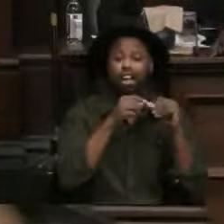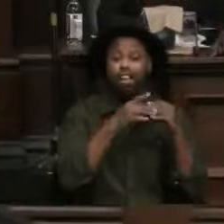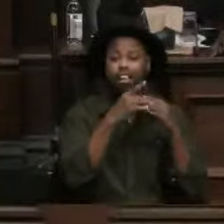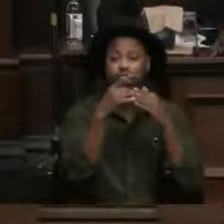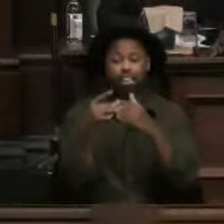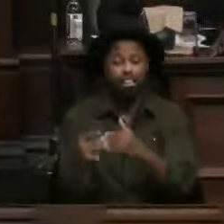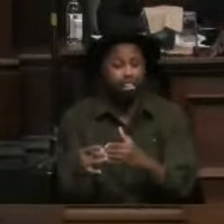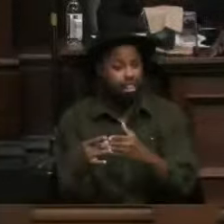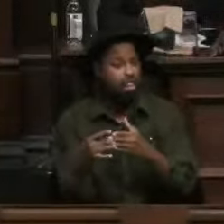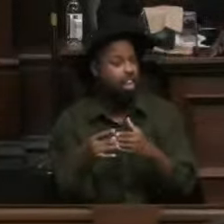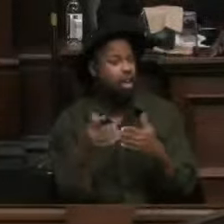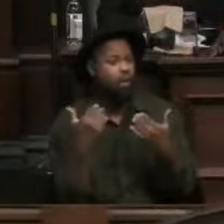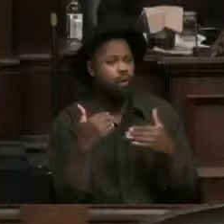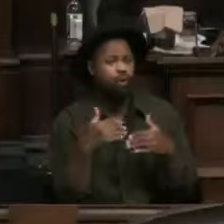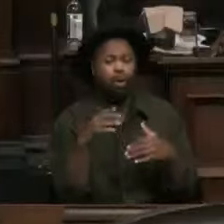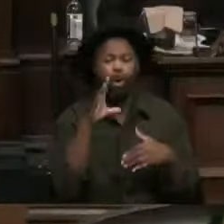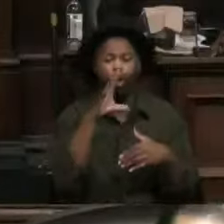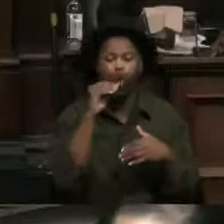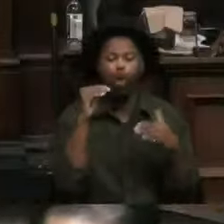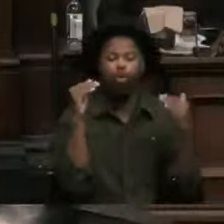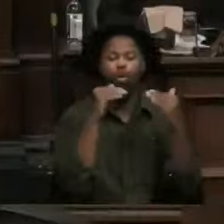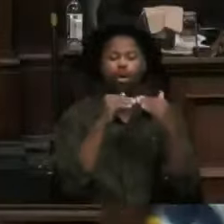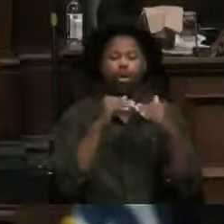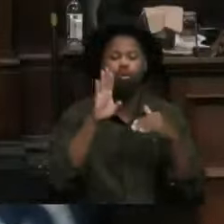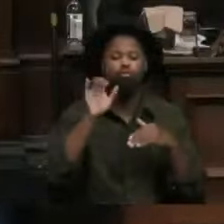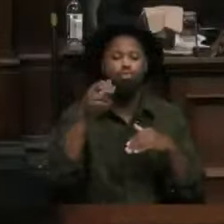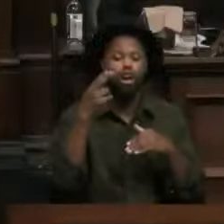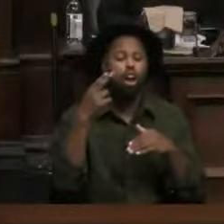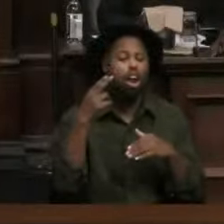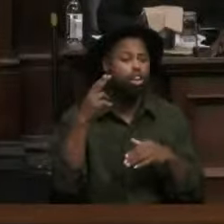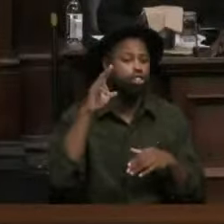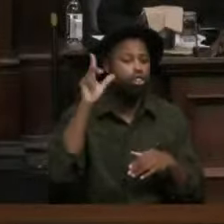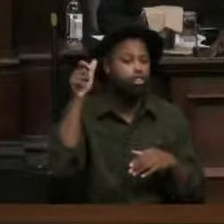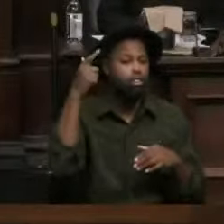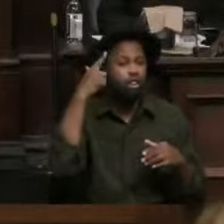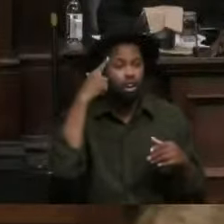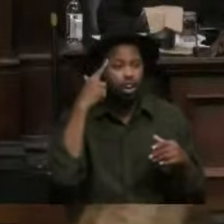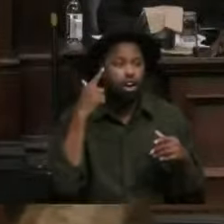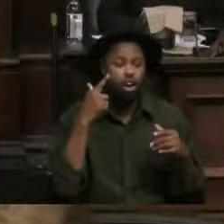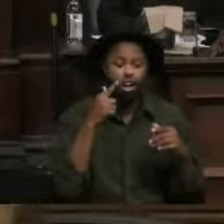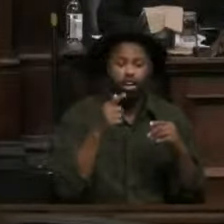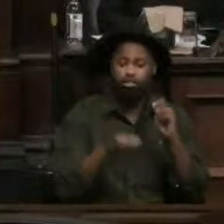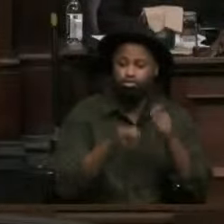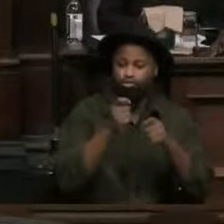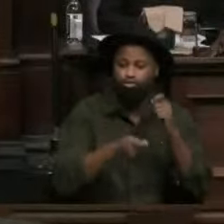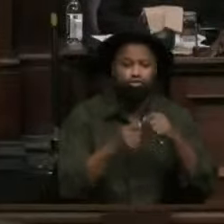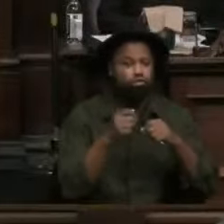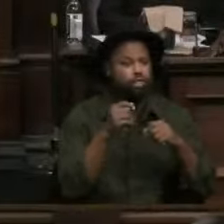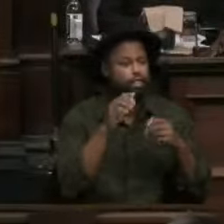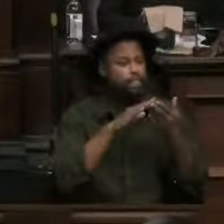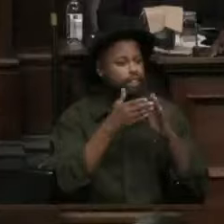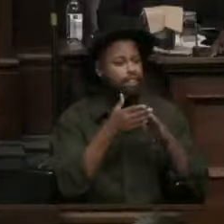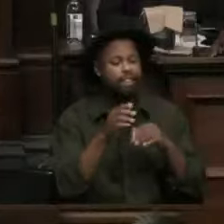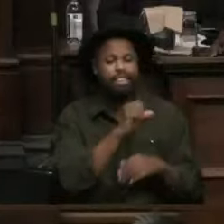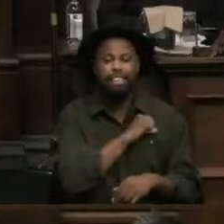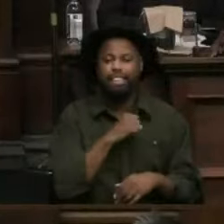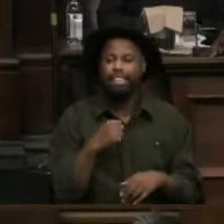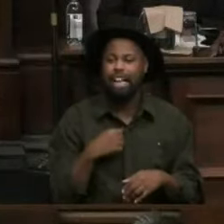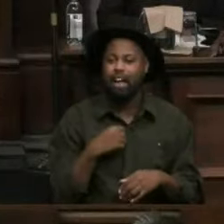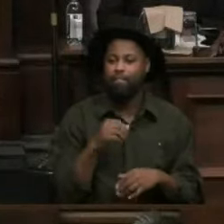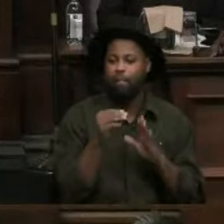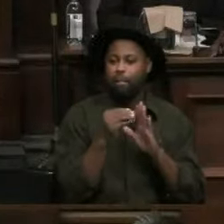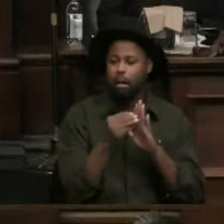heights as a co-equal branch of government, reconstructing the City Council staffing model to better accommodate the needs of